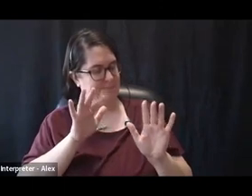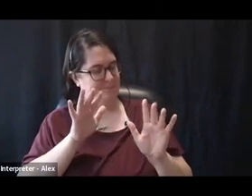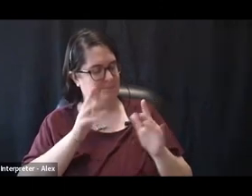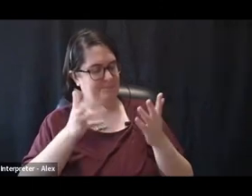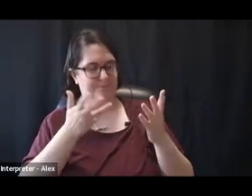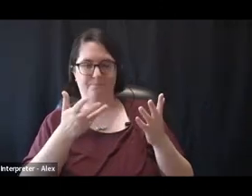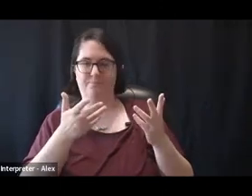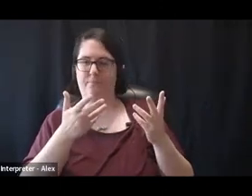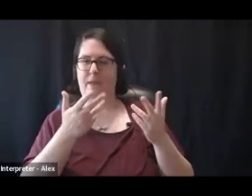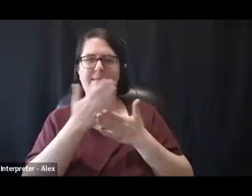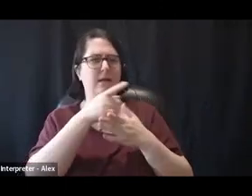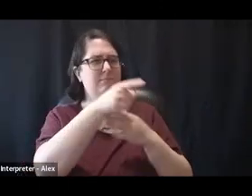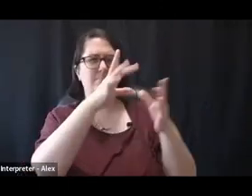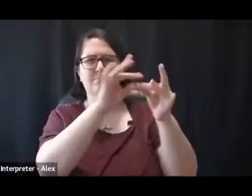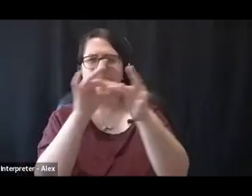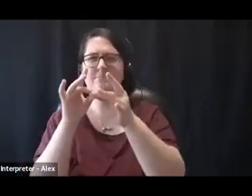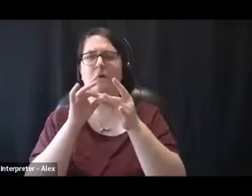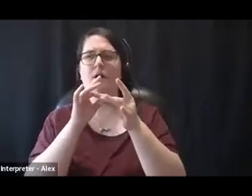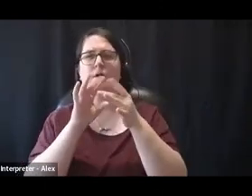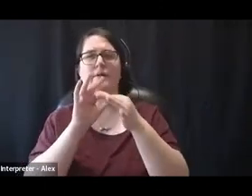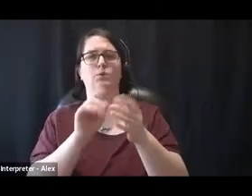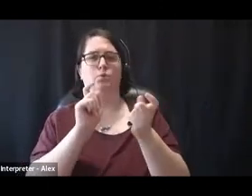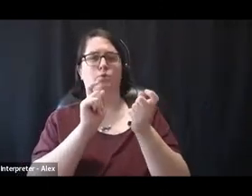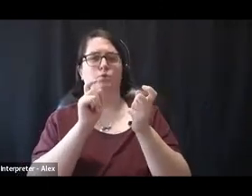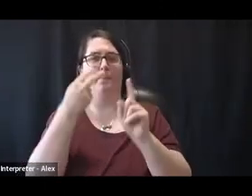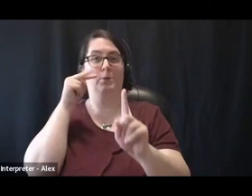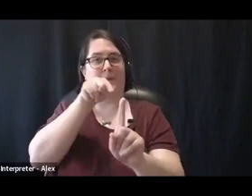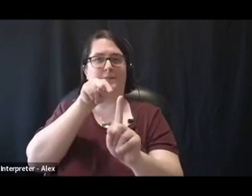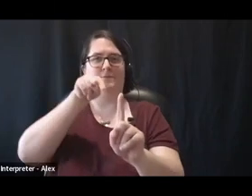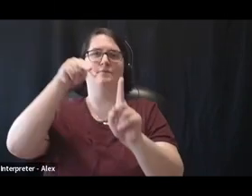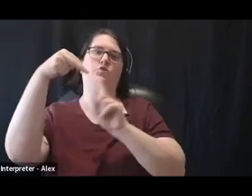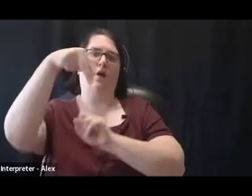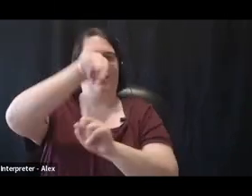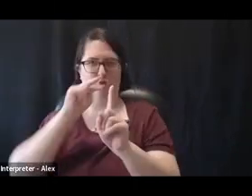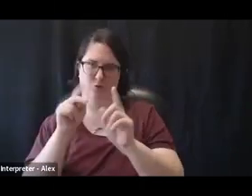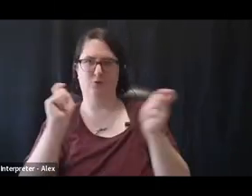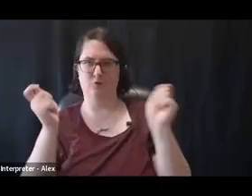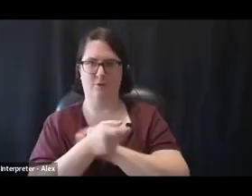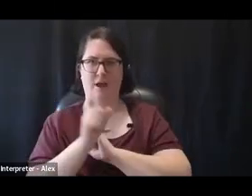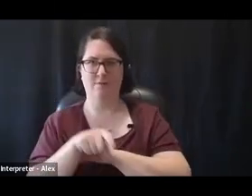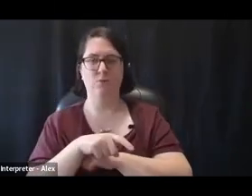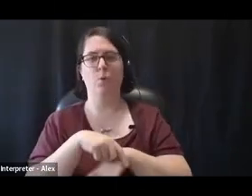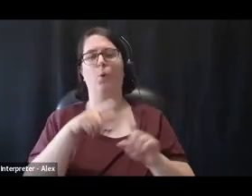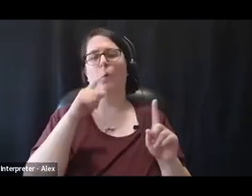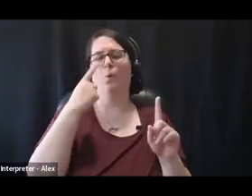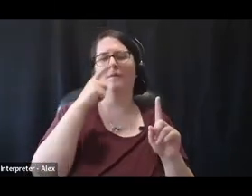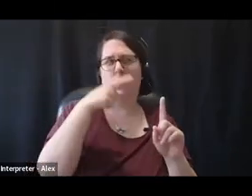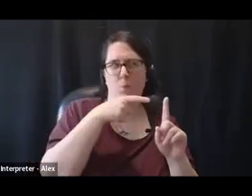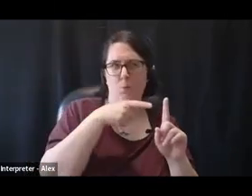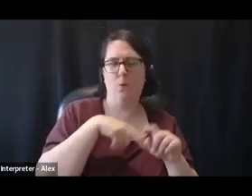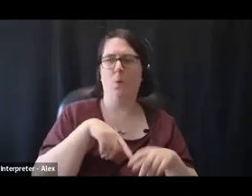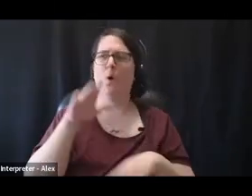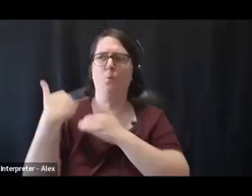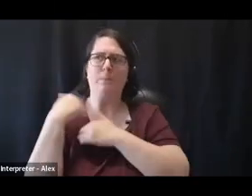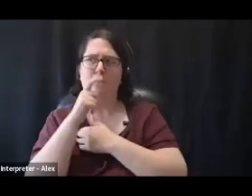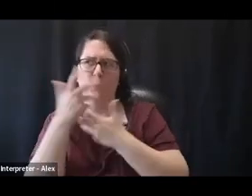Some of the things that have been brought up about changing perspectives within the sector as to like who things are for or who should be doing